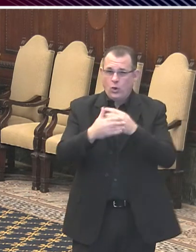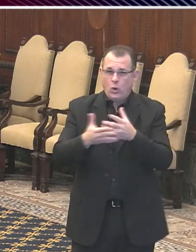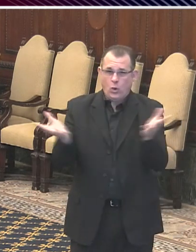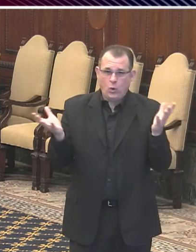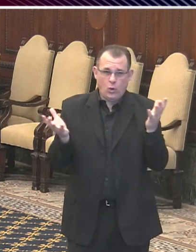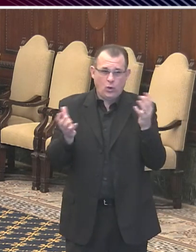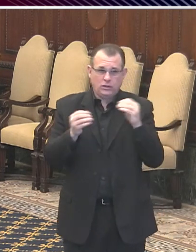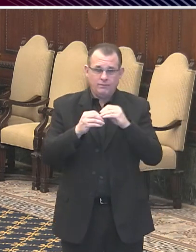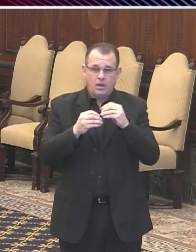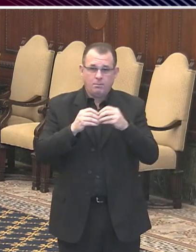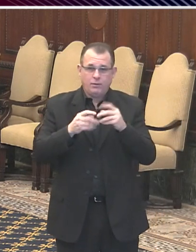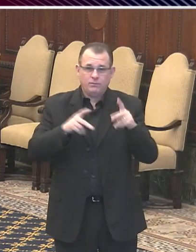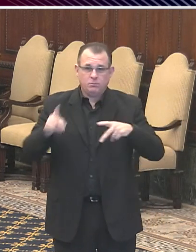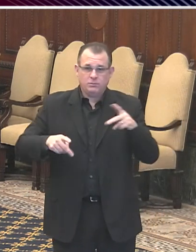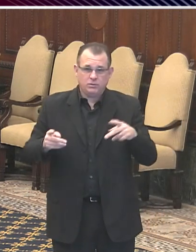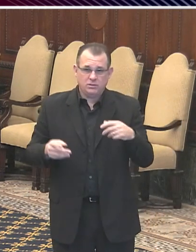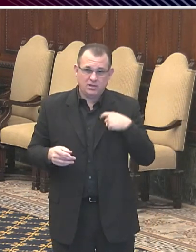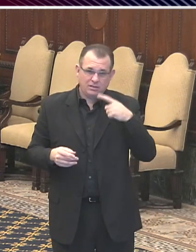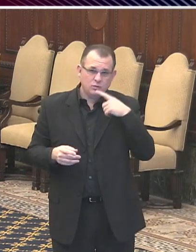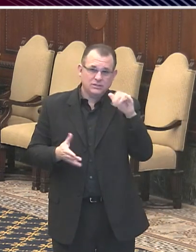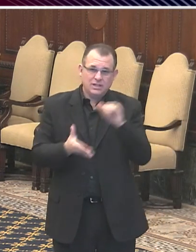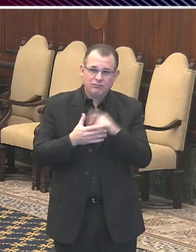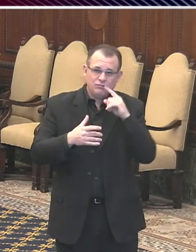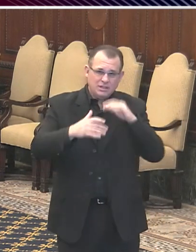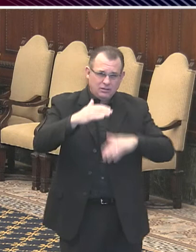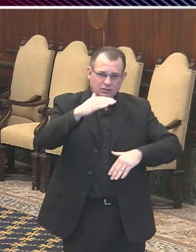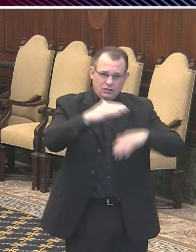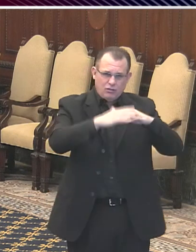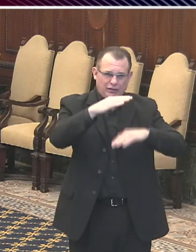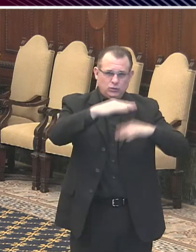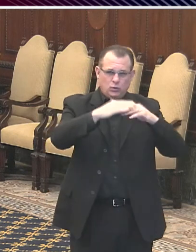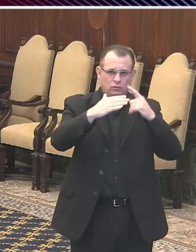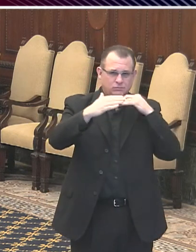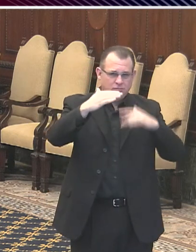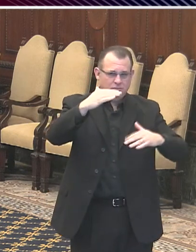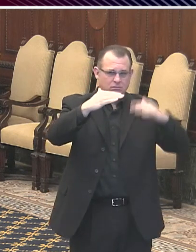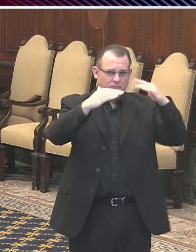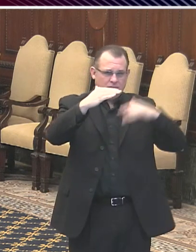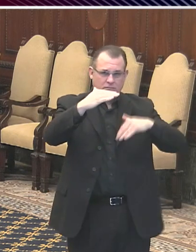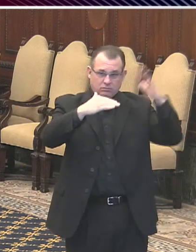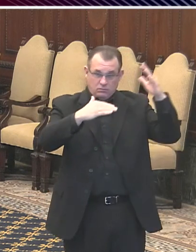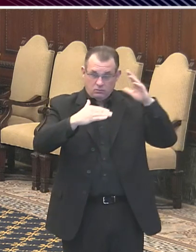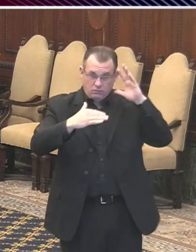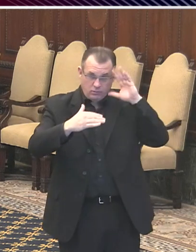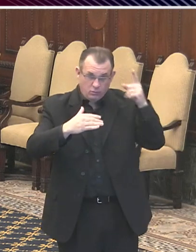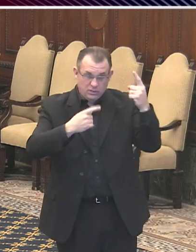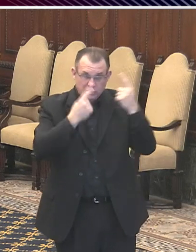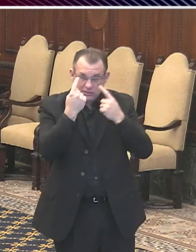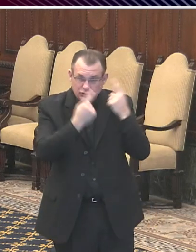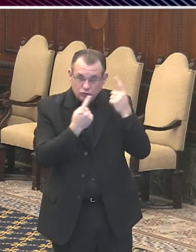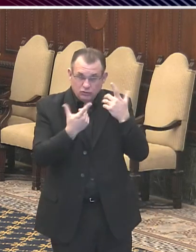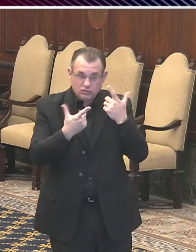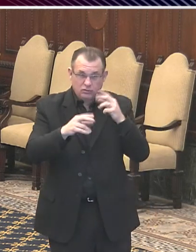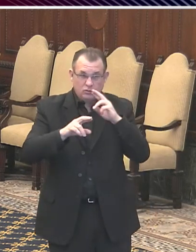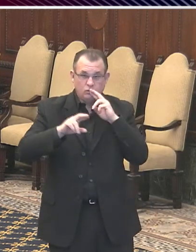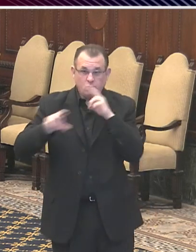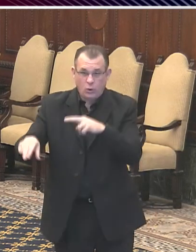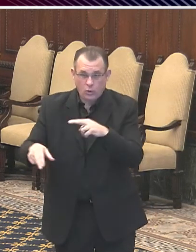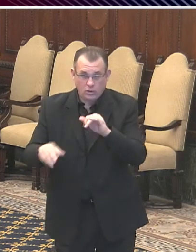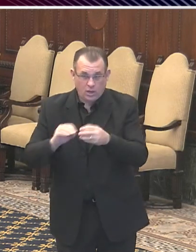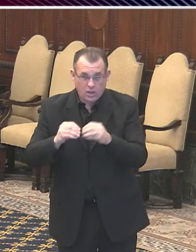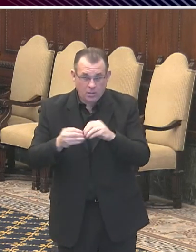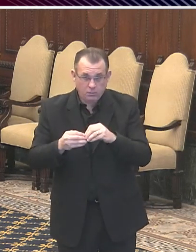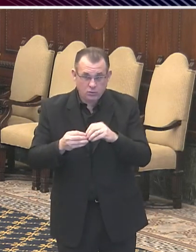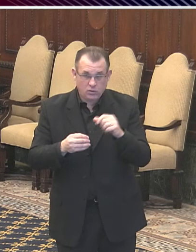numbers. And I think you've said that there's a threshold above which you would consider reporting out the number of,